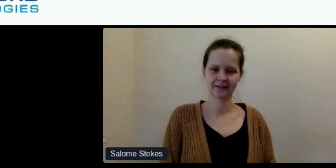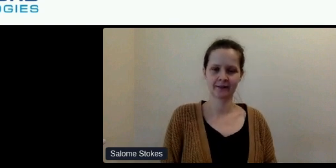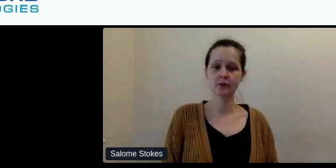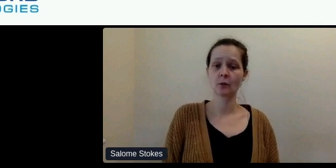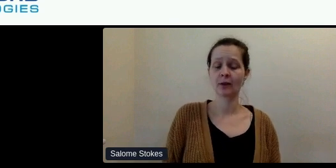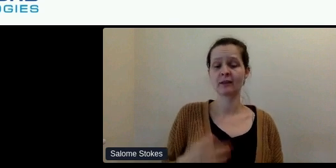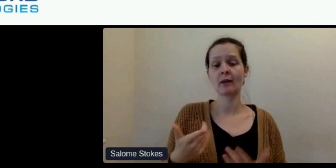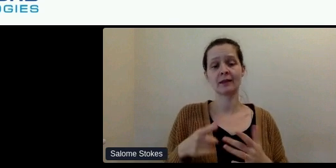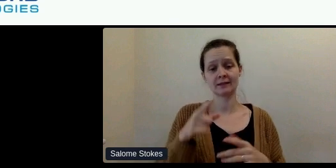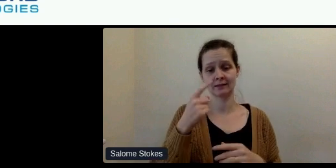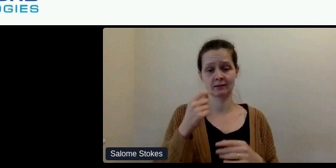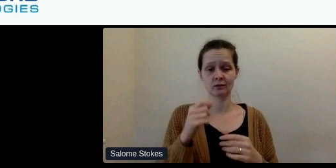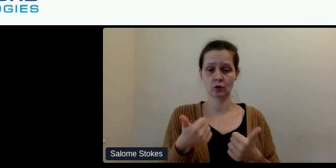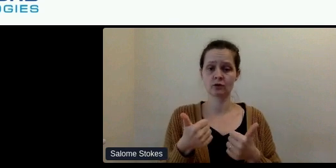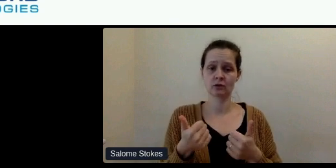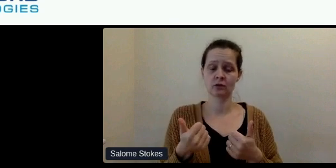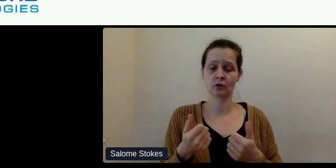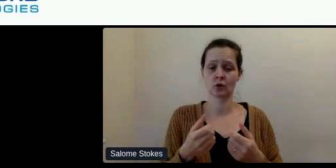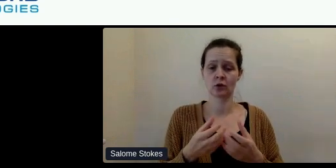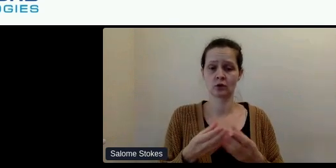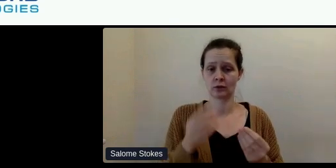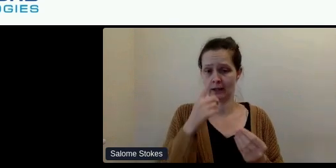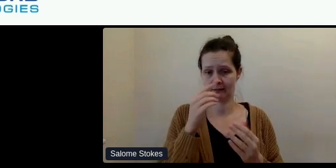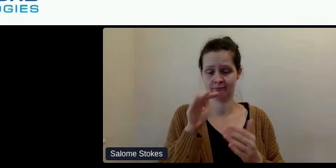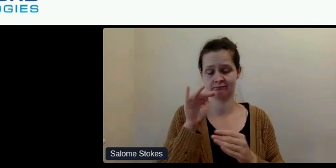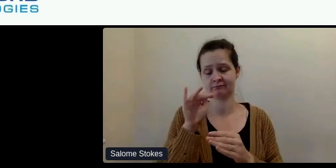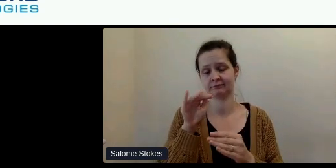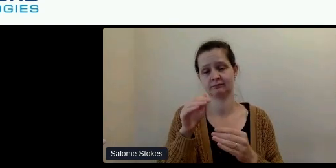PDF, accessible PDF. It can output accessible